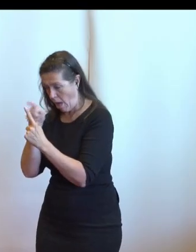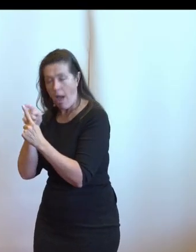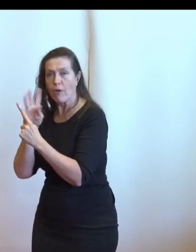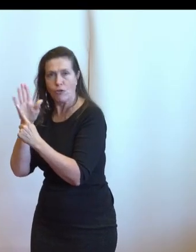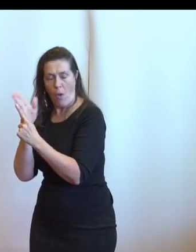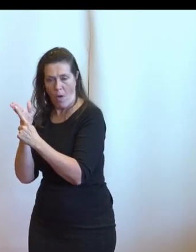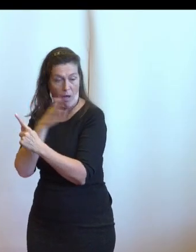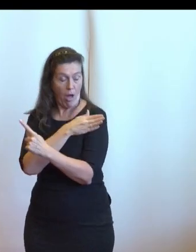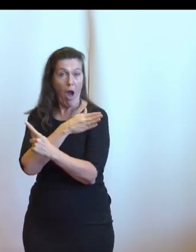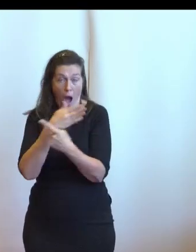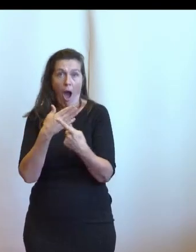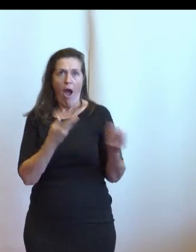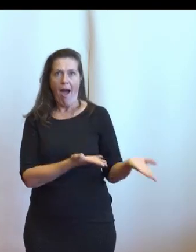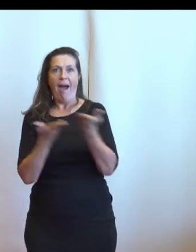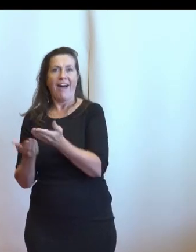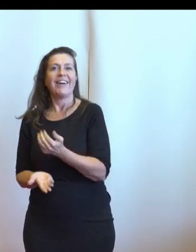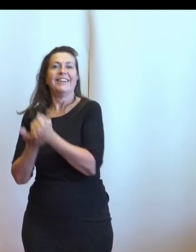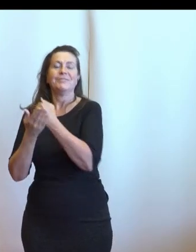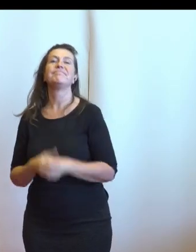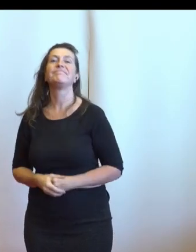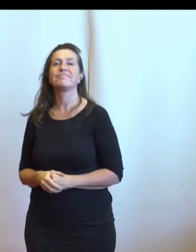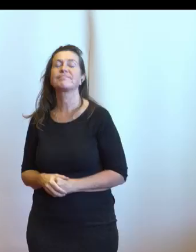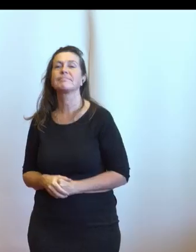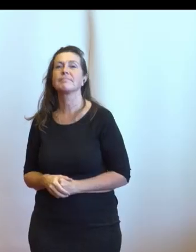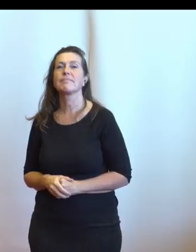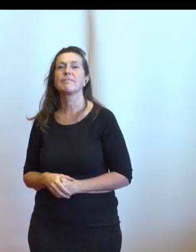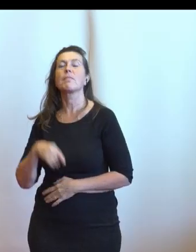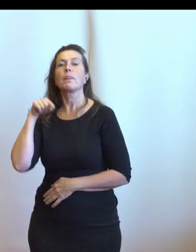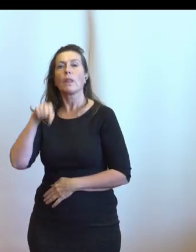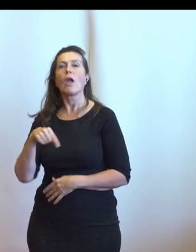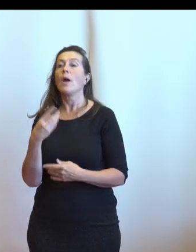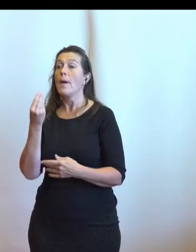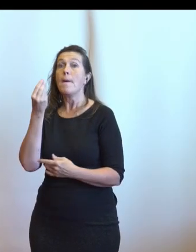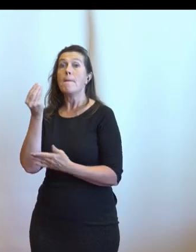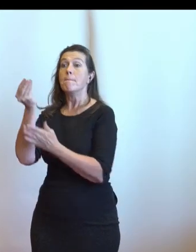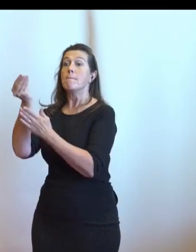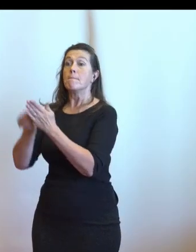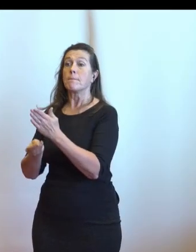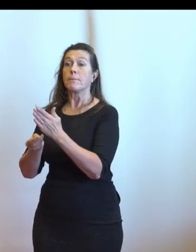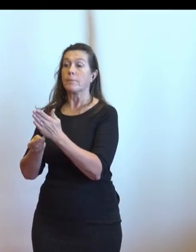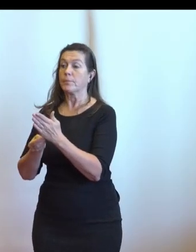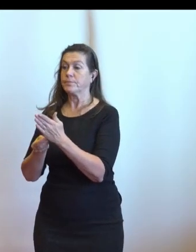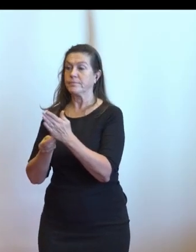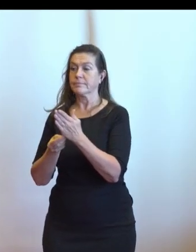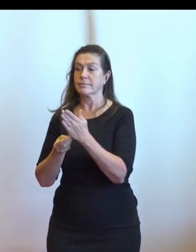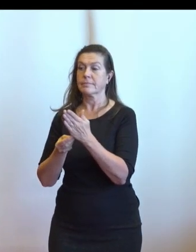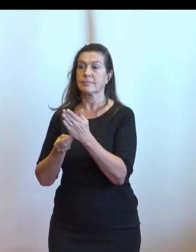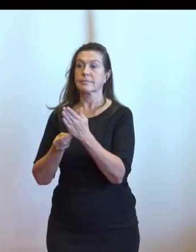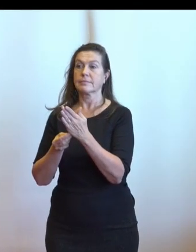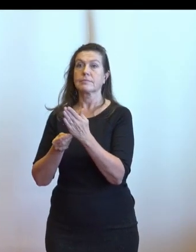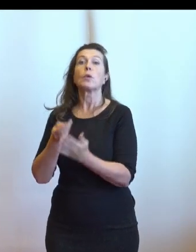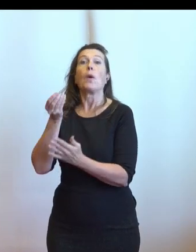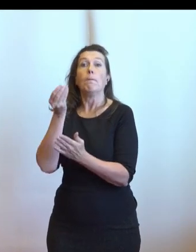I was also just going to add that what we're finding now is a lot of people are weighting their procurement systems to make sure that accessibility gets a higher sort